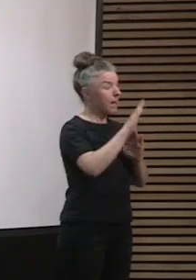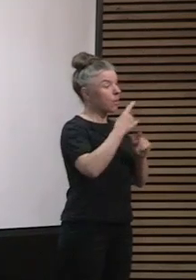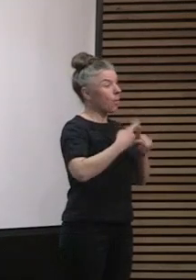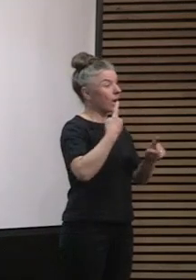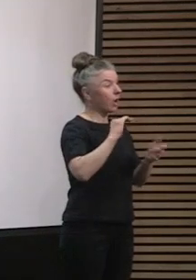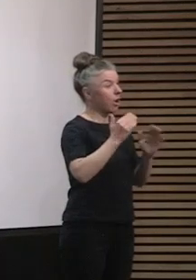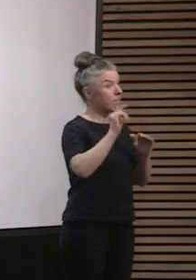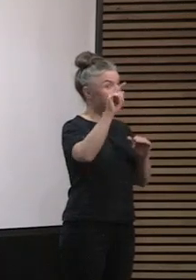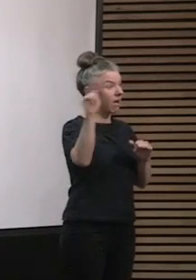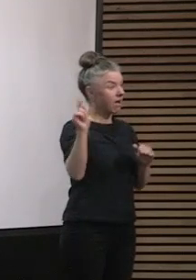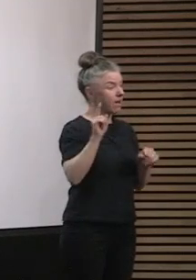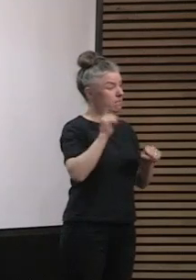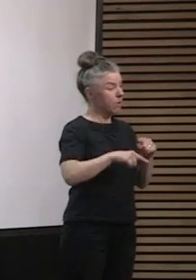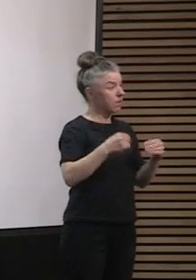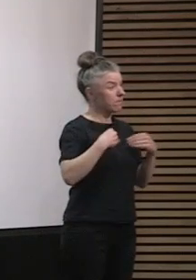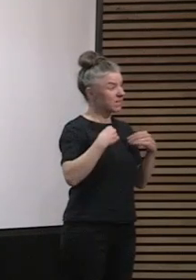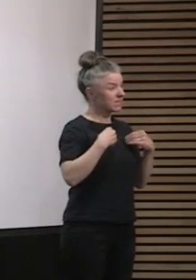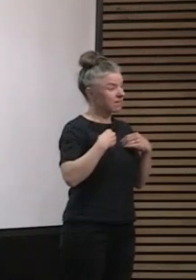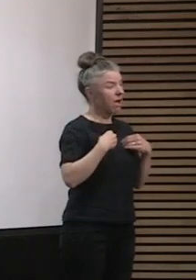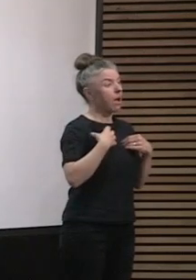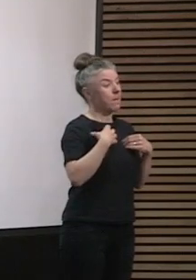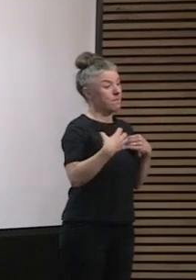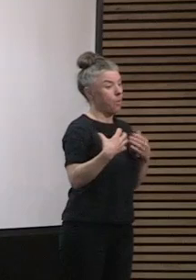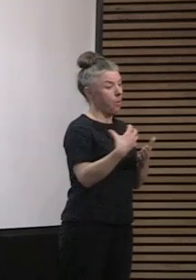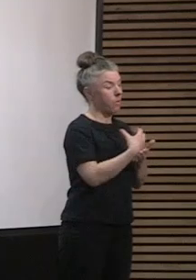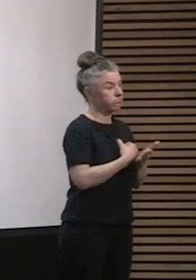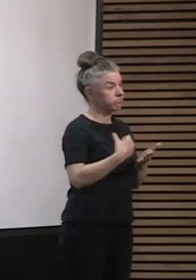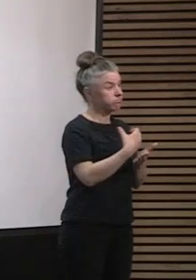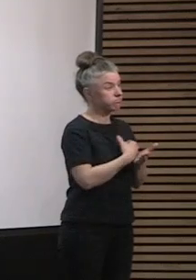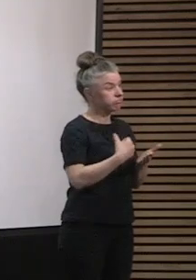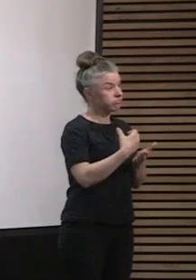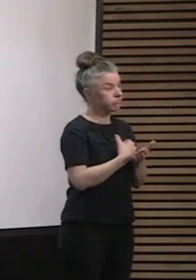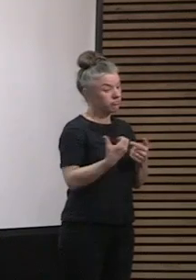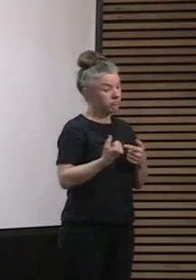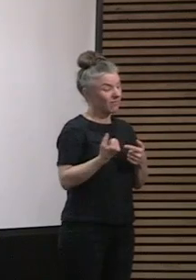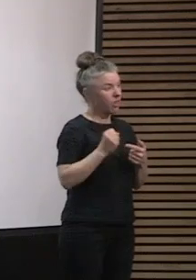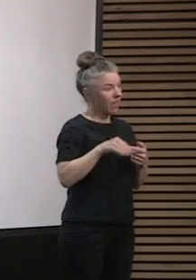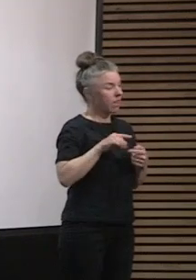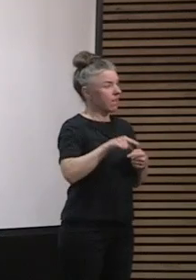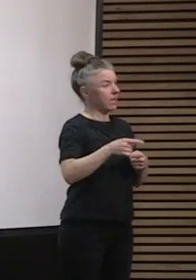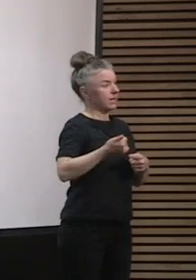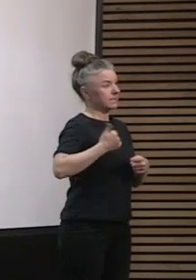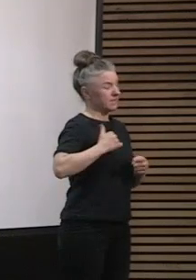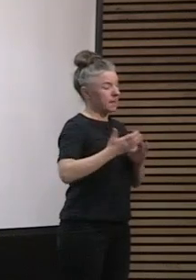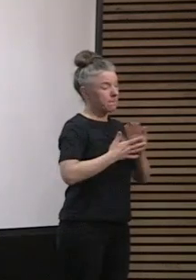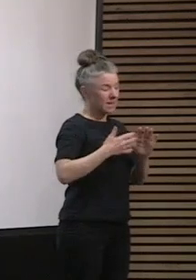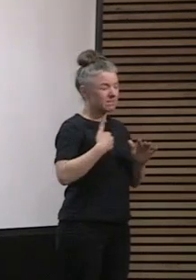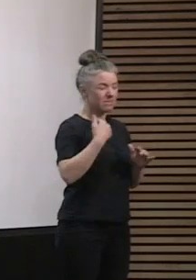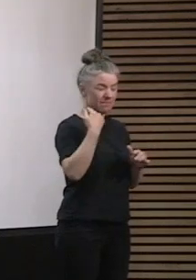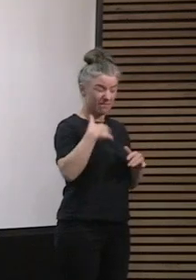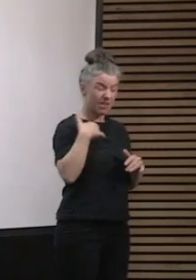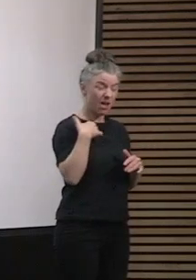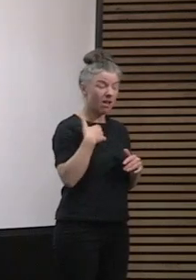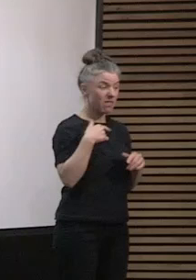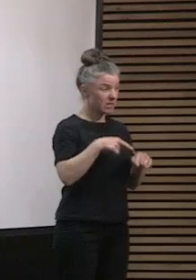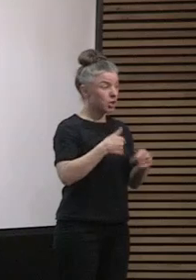most businesses were finding that they were generating more revenue than they thought they would, all gives me the confidence that we can do the scheme this way. But I